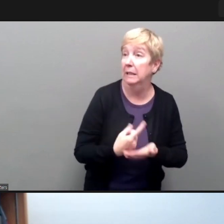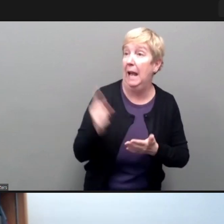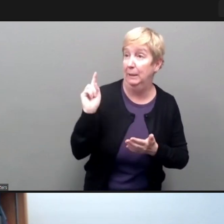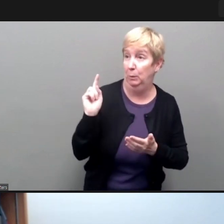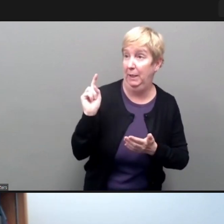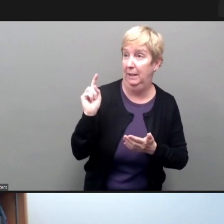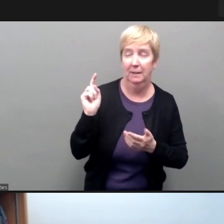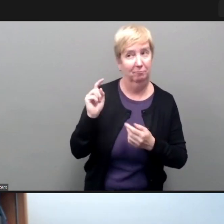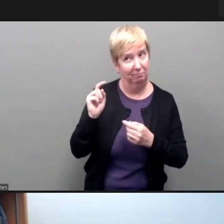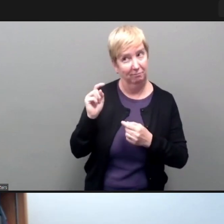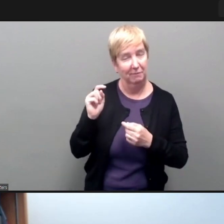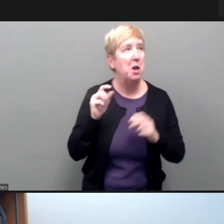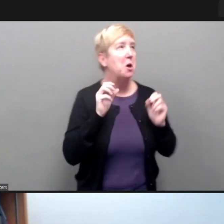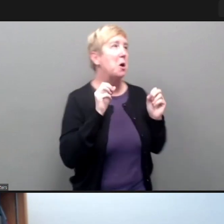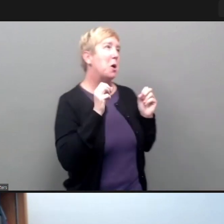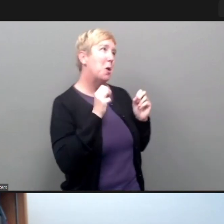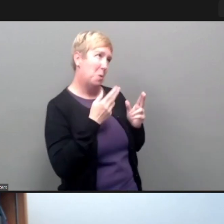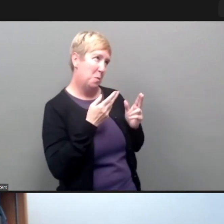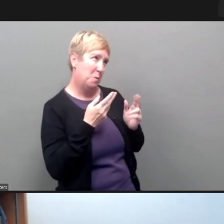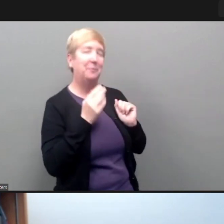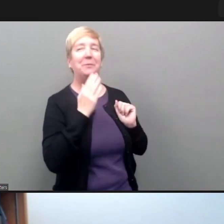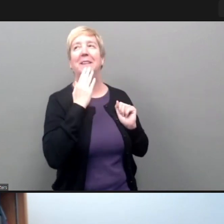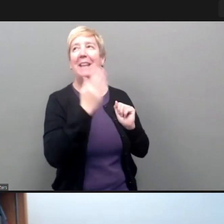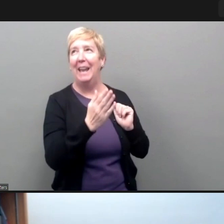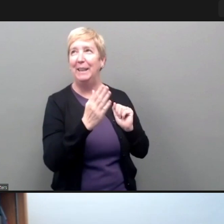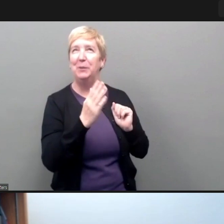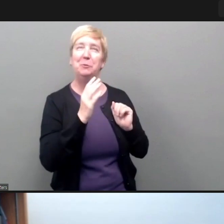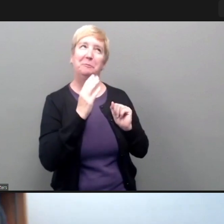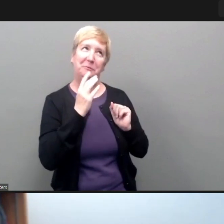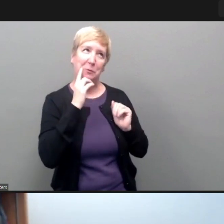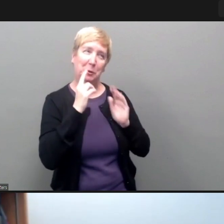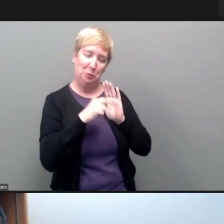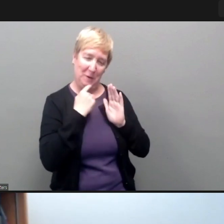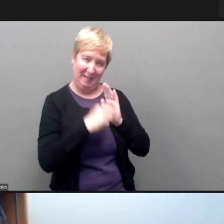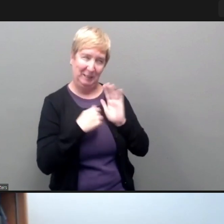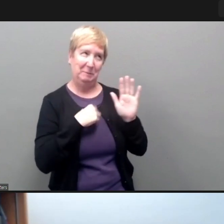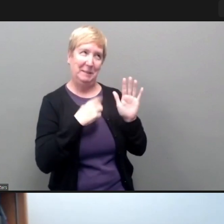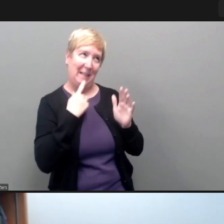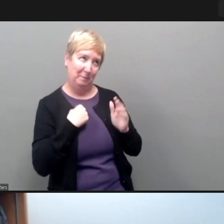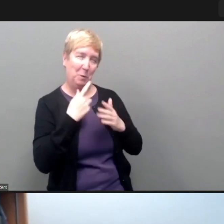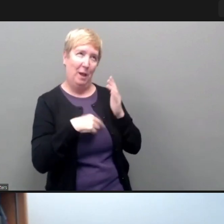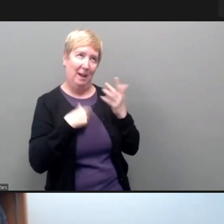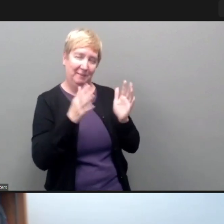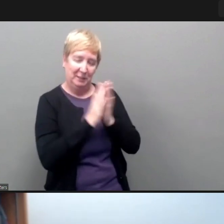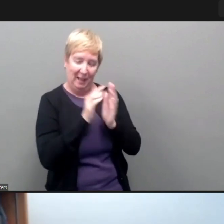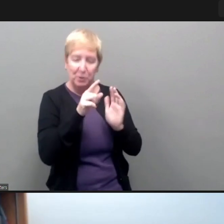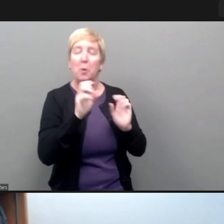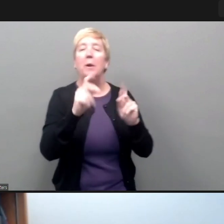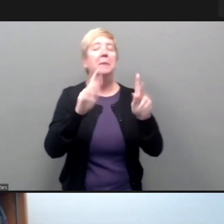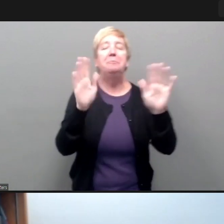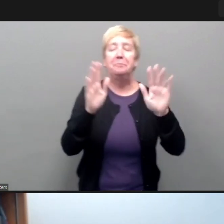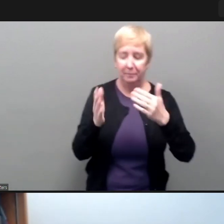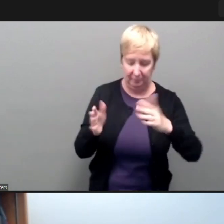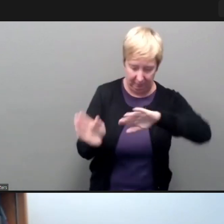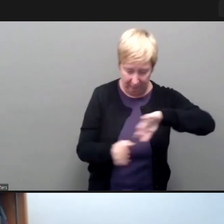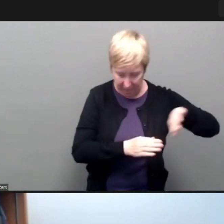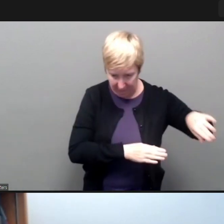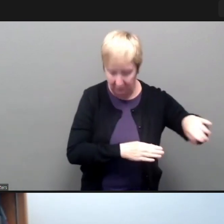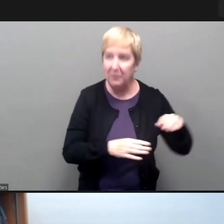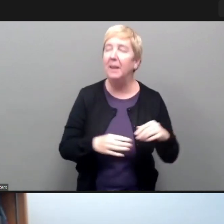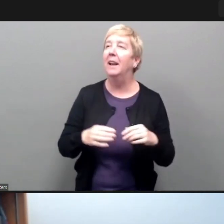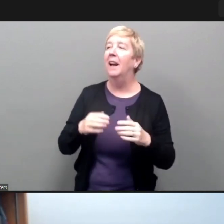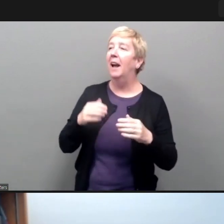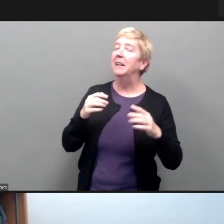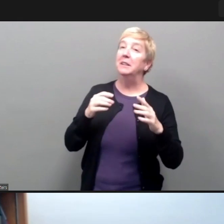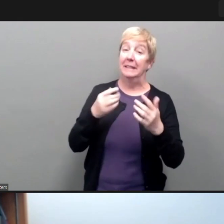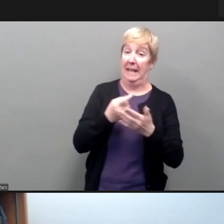okay. Thank you for reminding me what I asked you. Right. Now that the follow-up question I had, regardless of whether it was under discussion